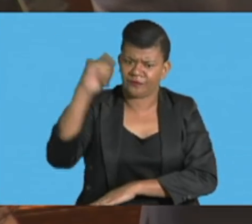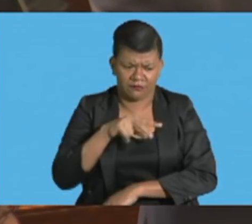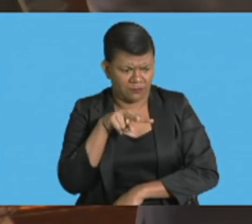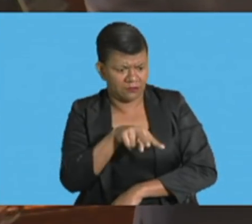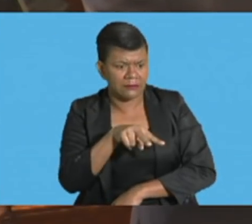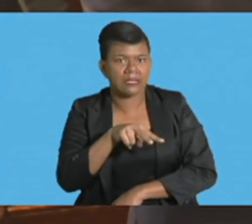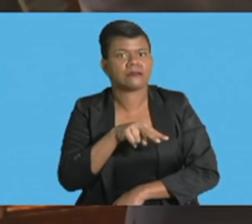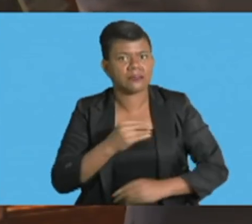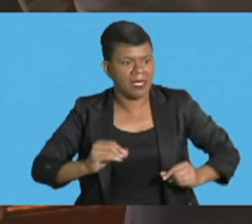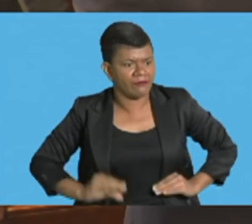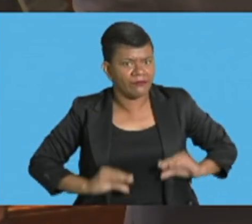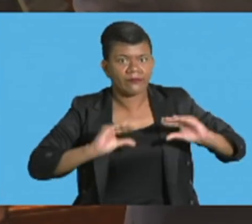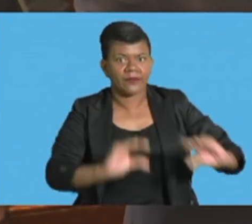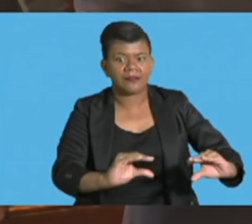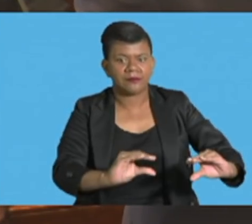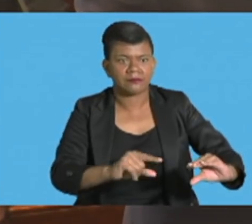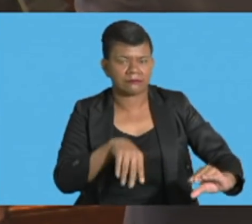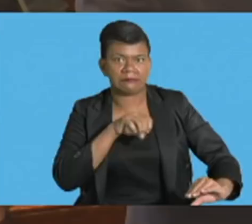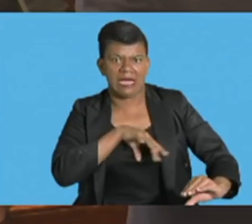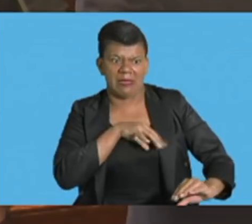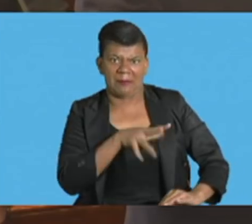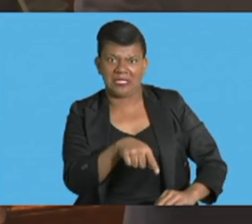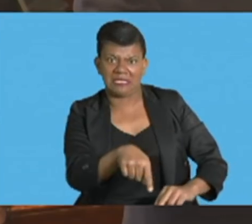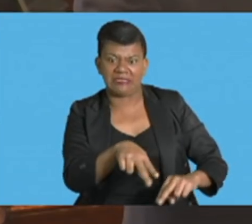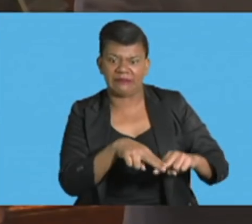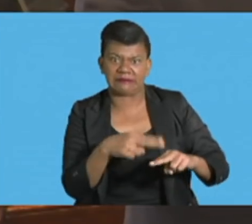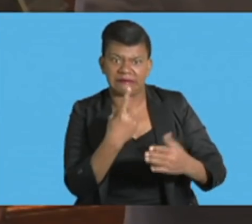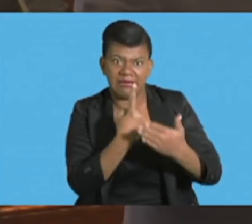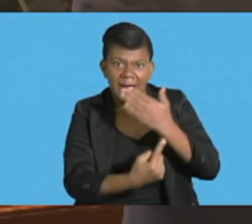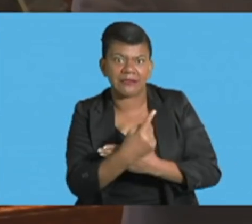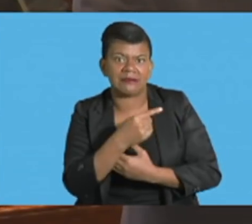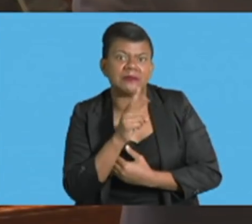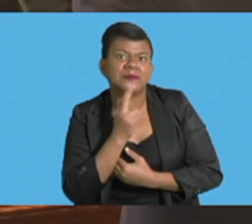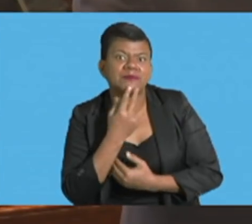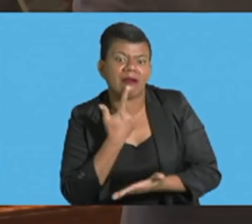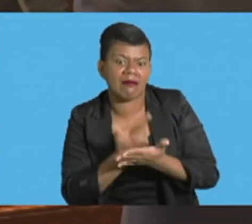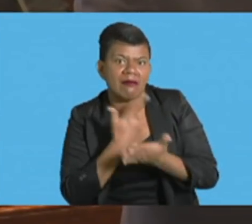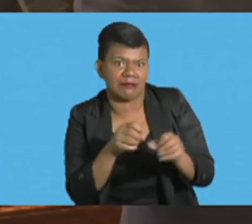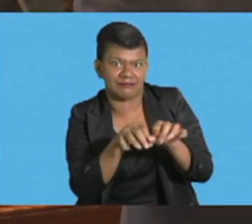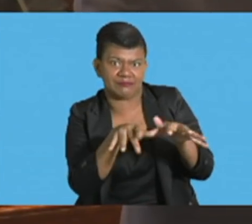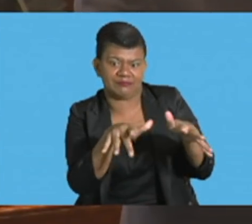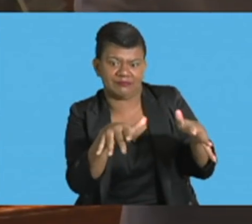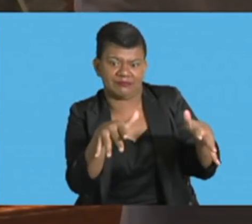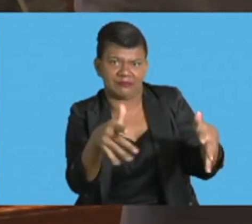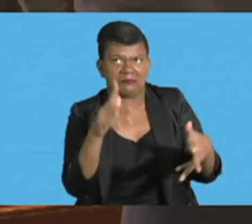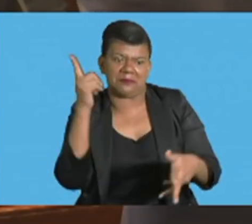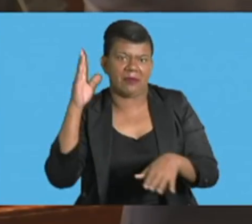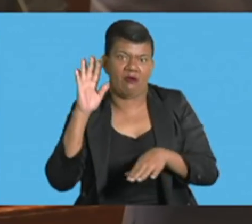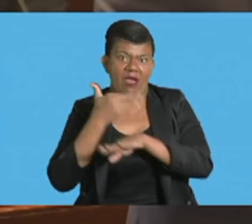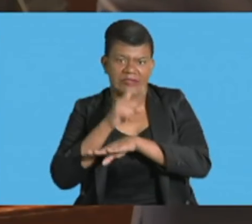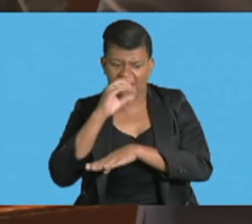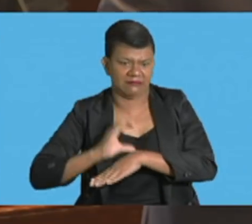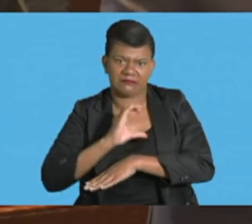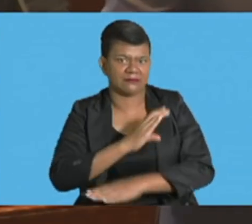fear impacts economic activity, it goes beyond a political disagreement. It is, as